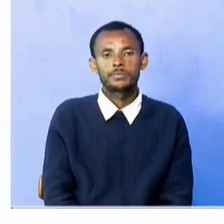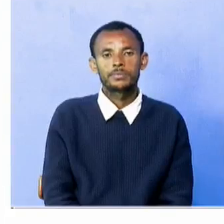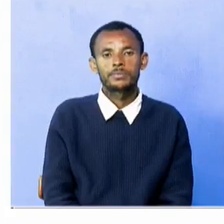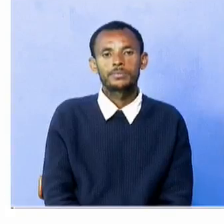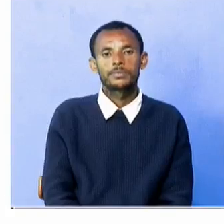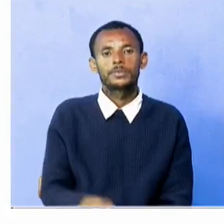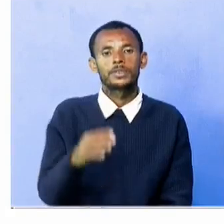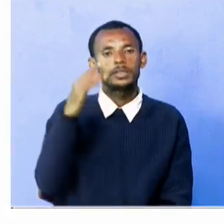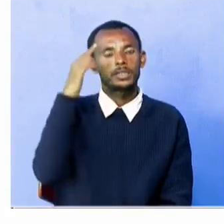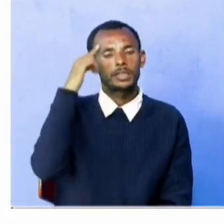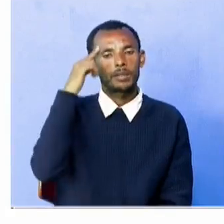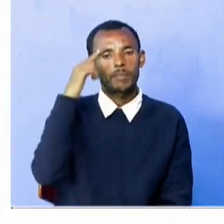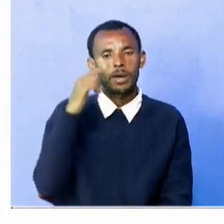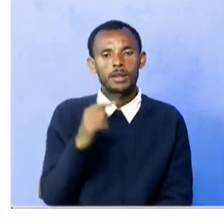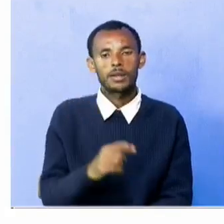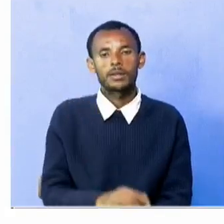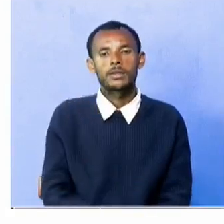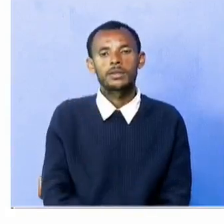Determine